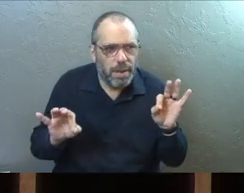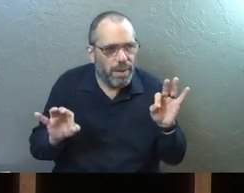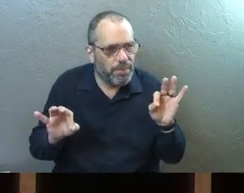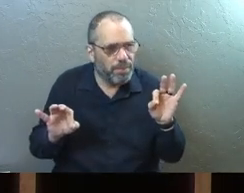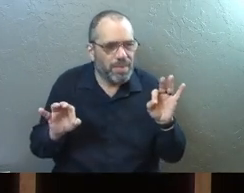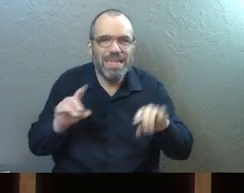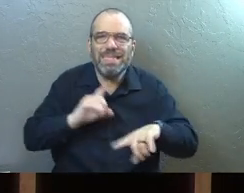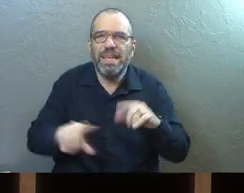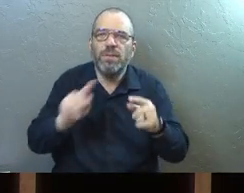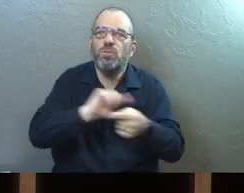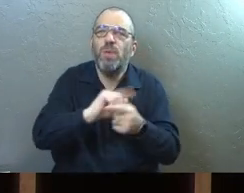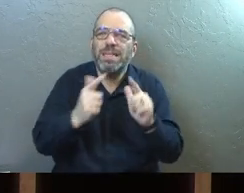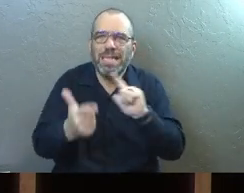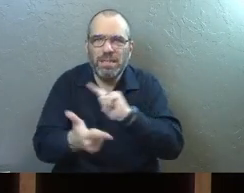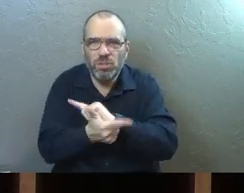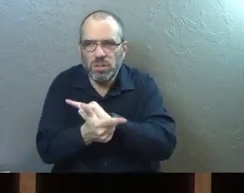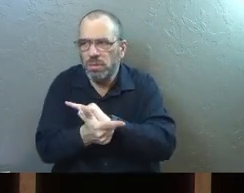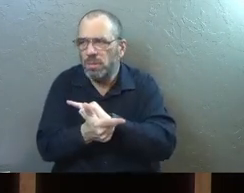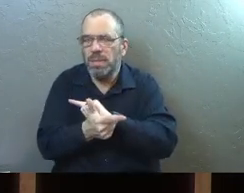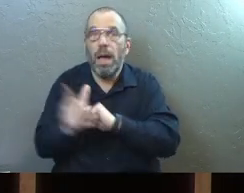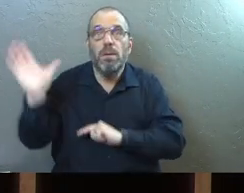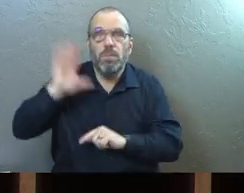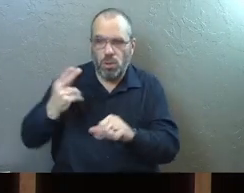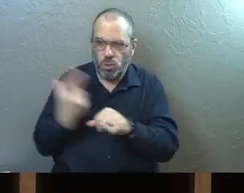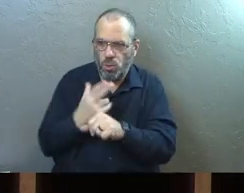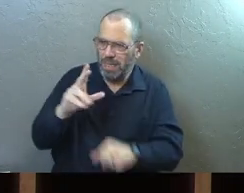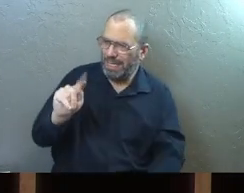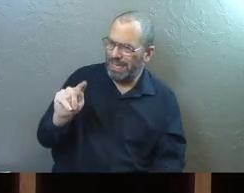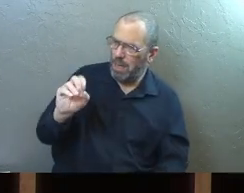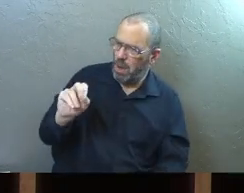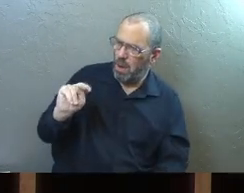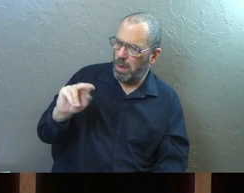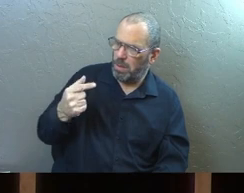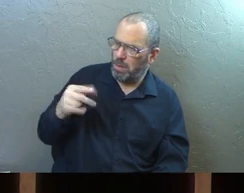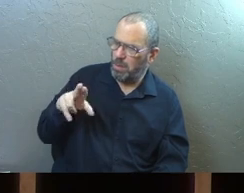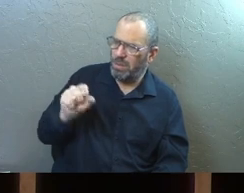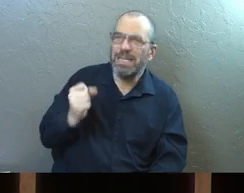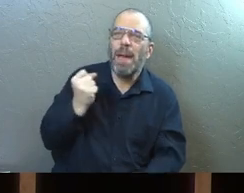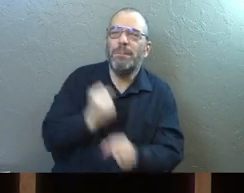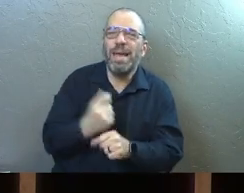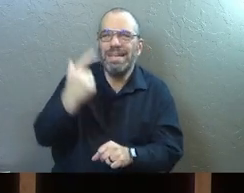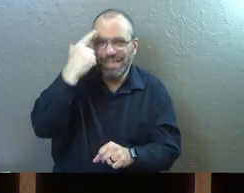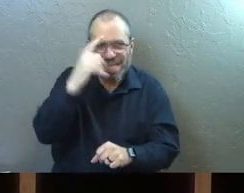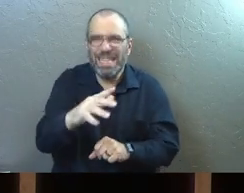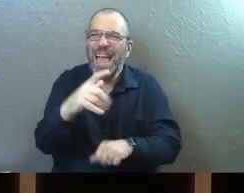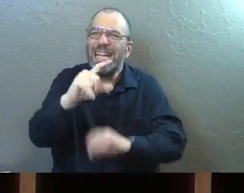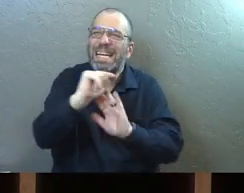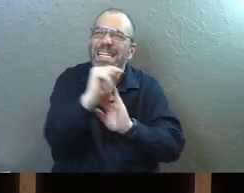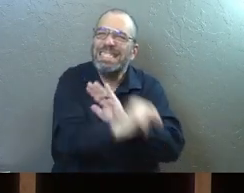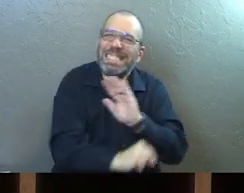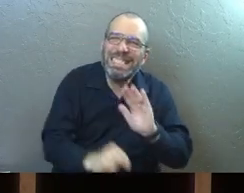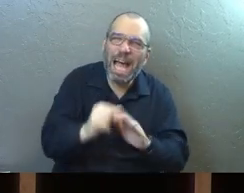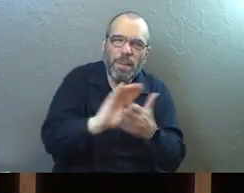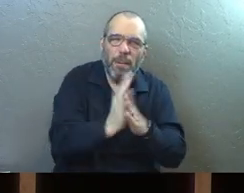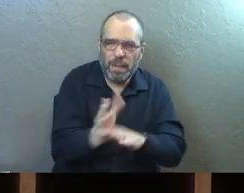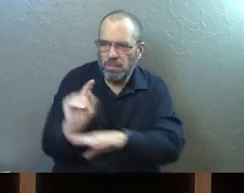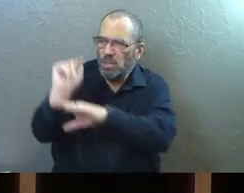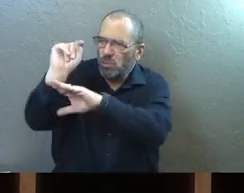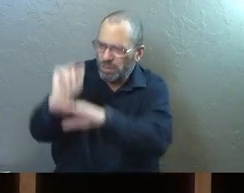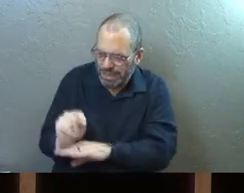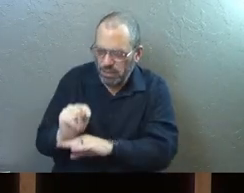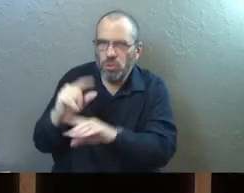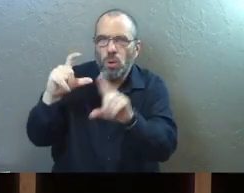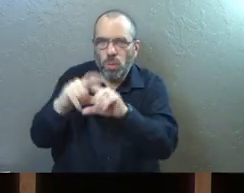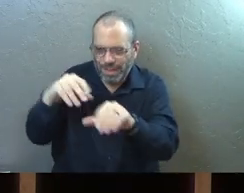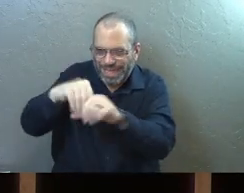There were different translations that used the word tongues because it made sense for those people at that time. It became a traditional